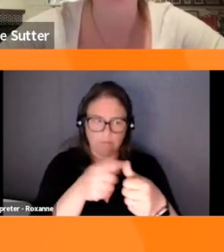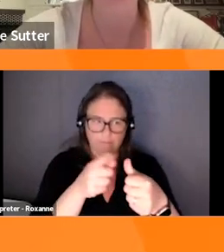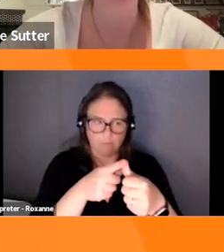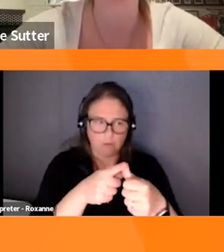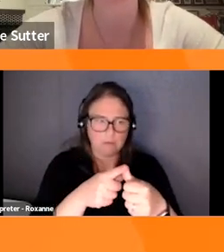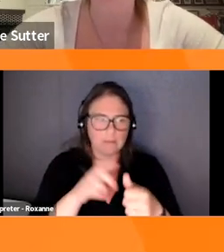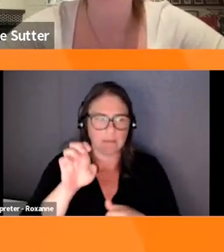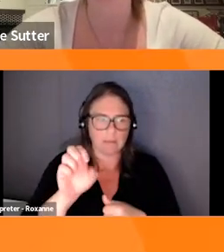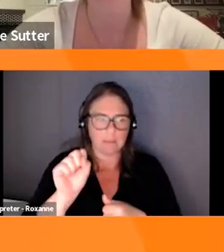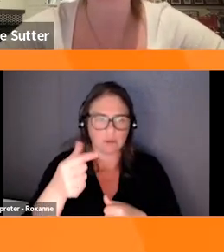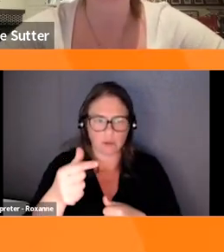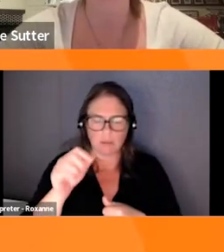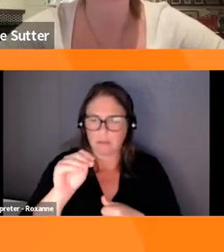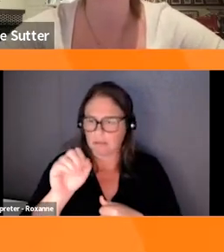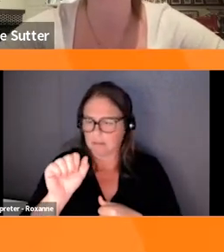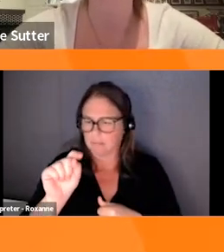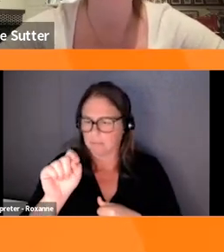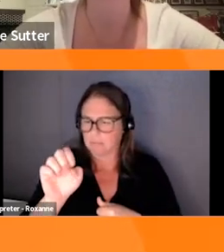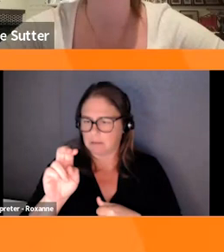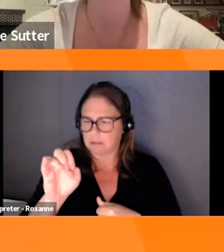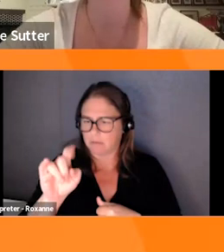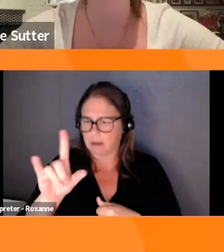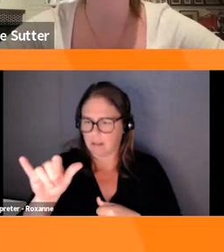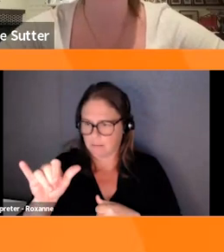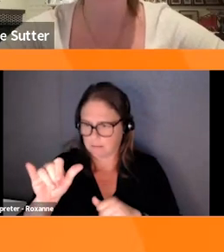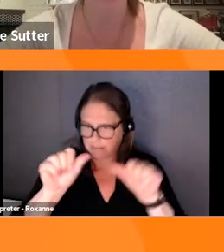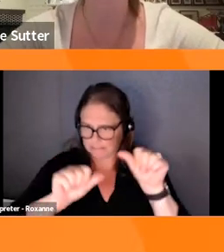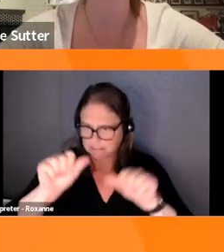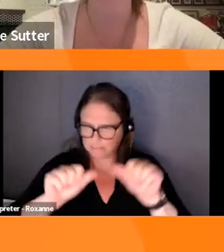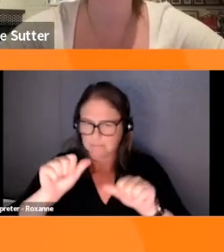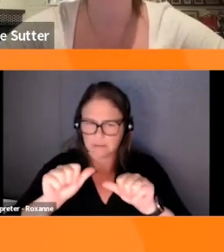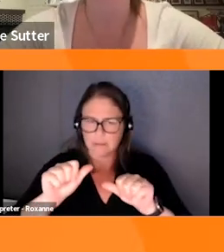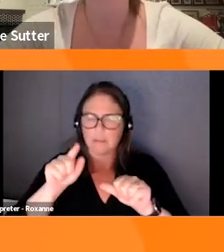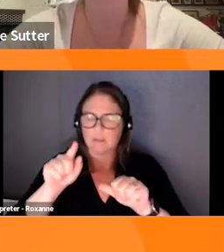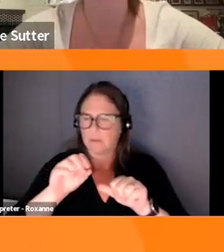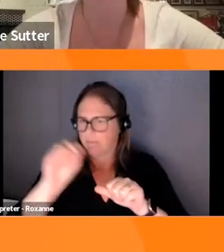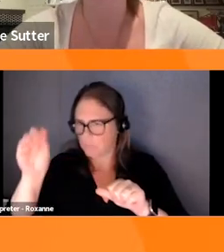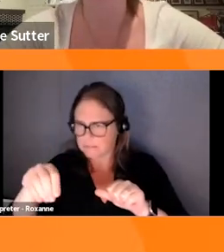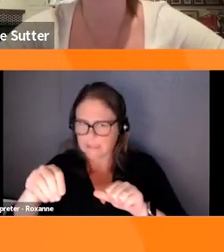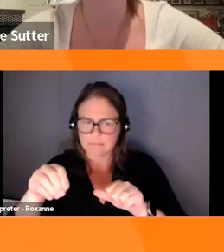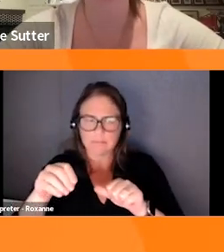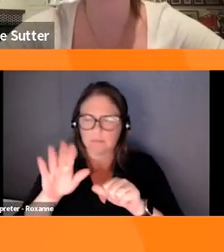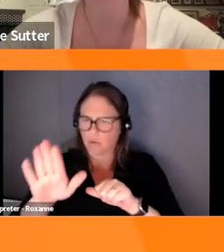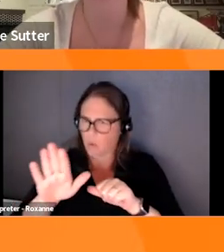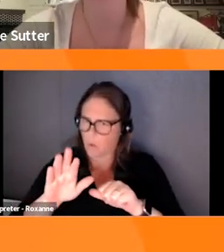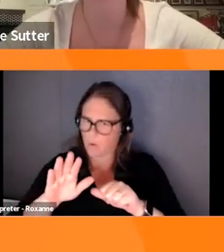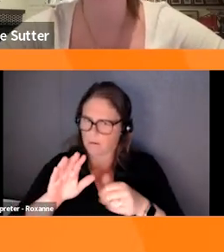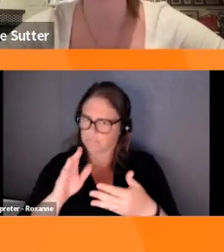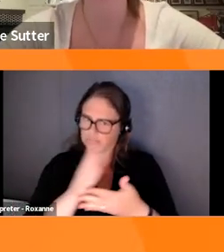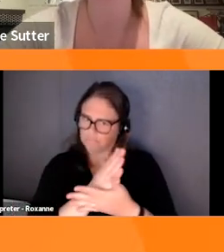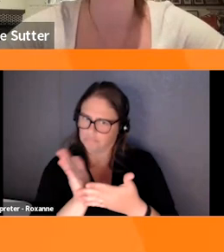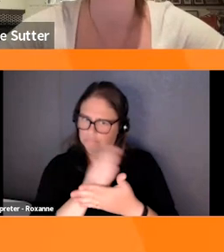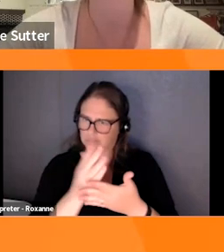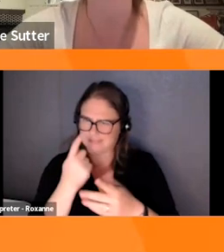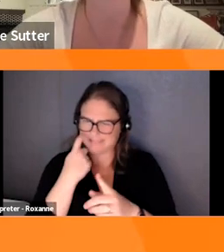materiality assessment. So this just gives you scores and a breakdown. It has some information on how you are